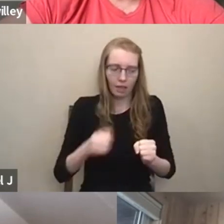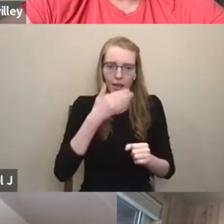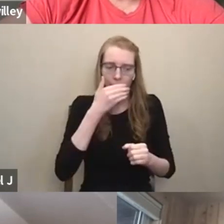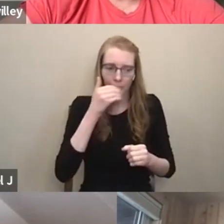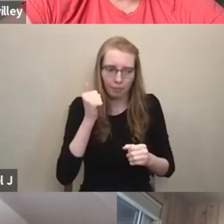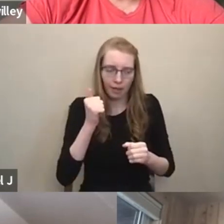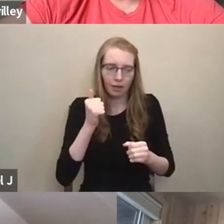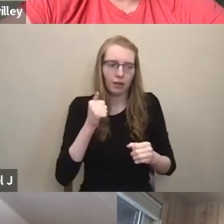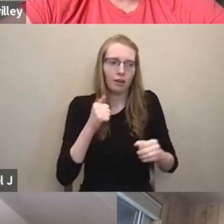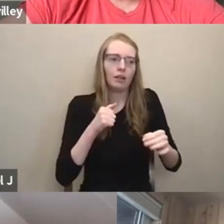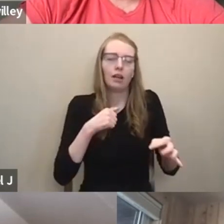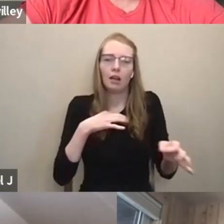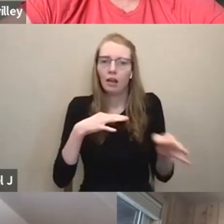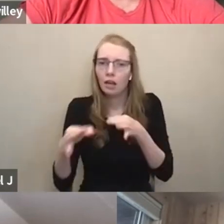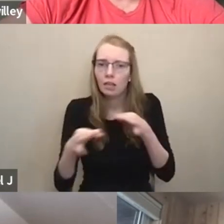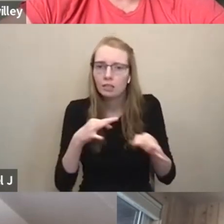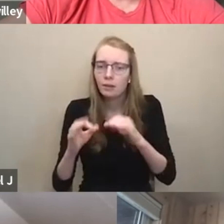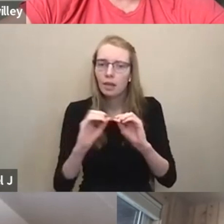need from a room, what that